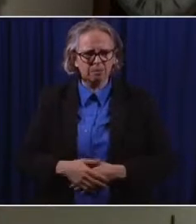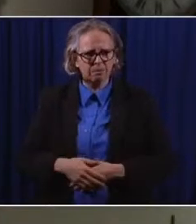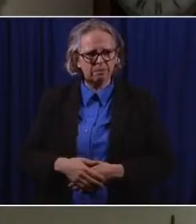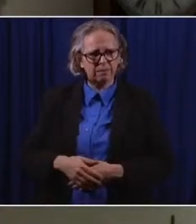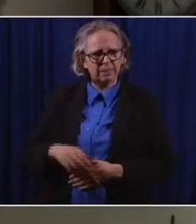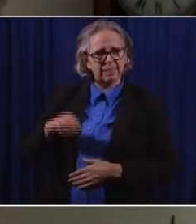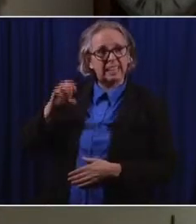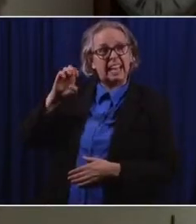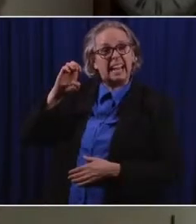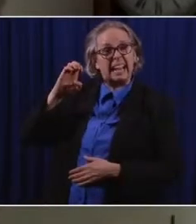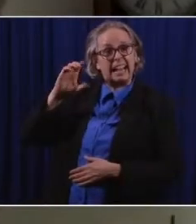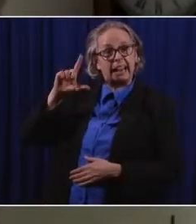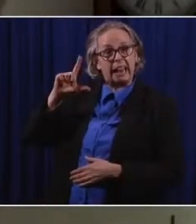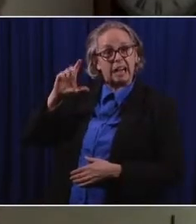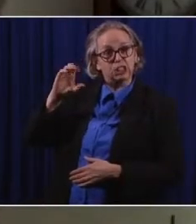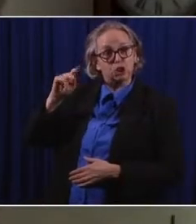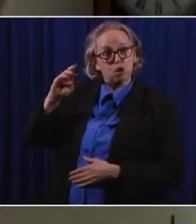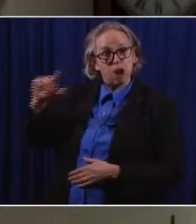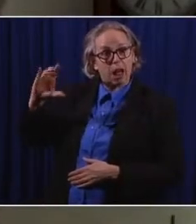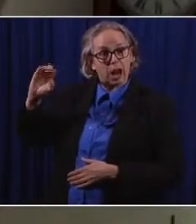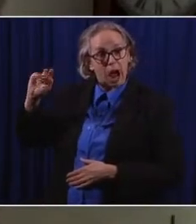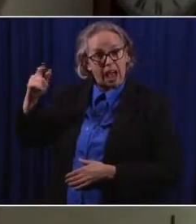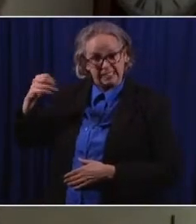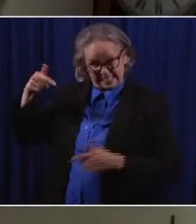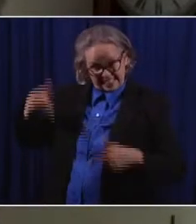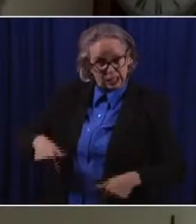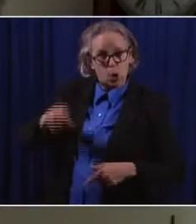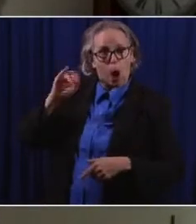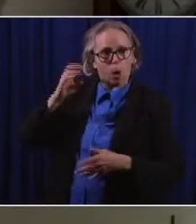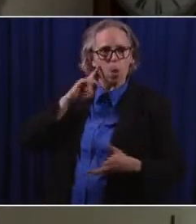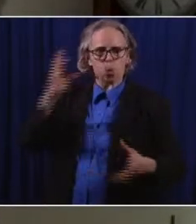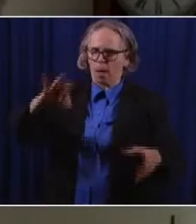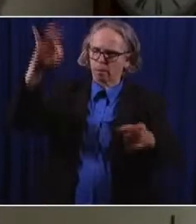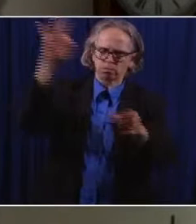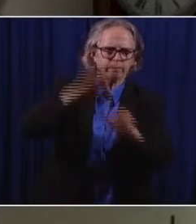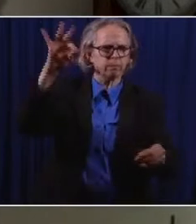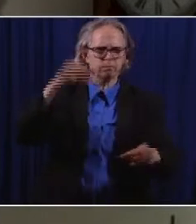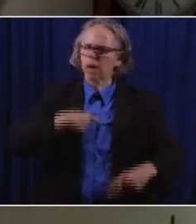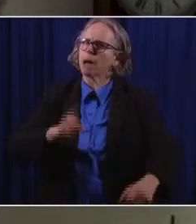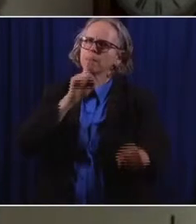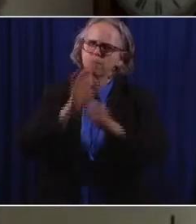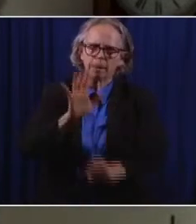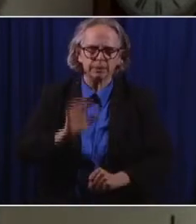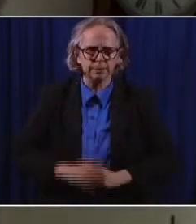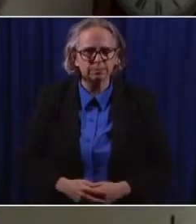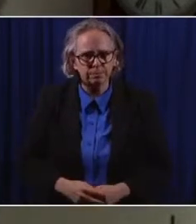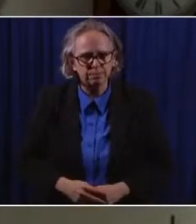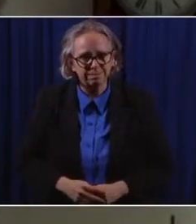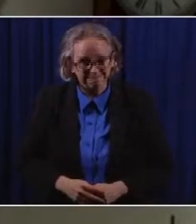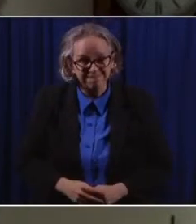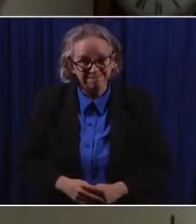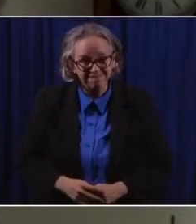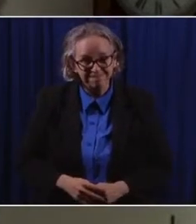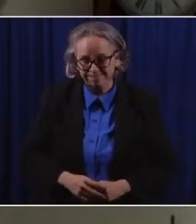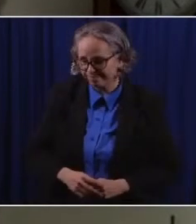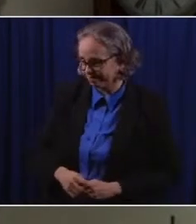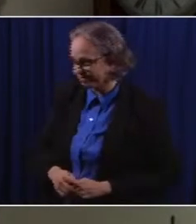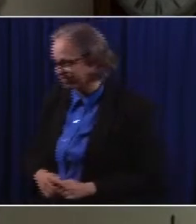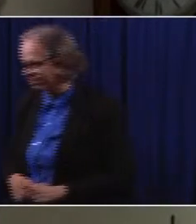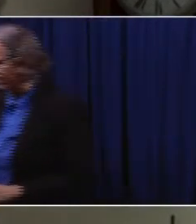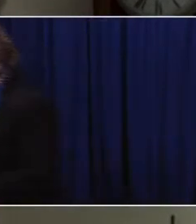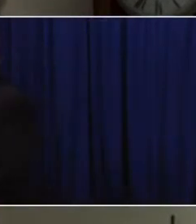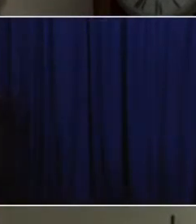whoever gets the most votes in the state of Ohio. I will guarantee you that. Thank you. Next question is from Max Philby at the